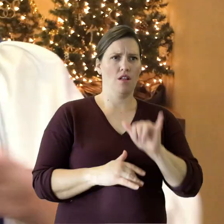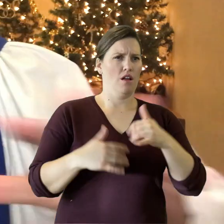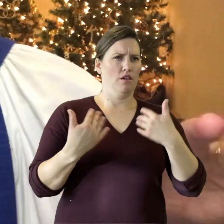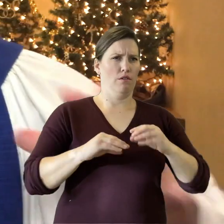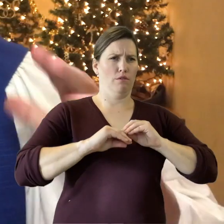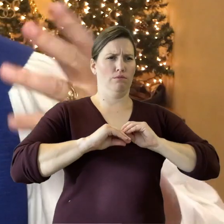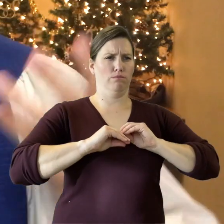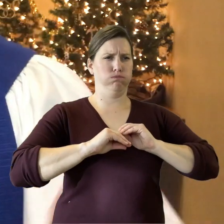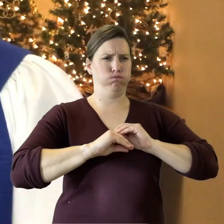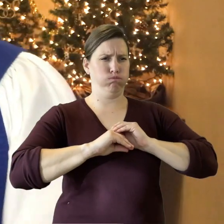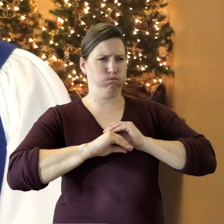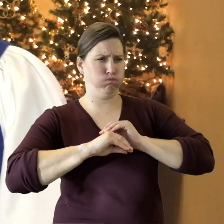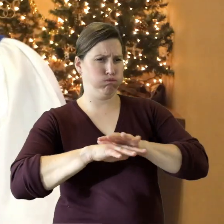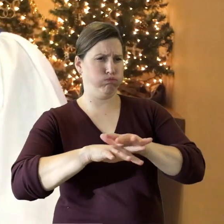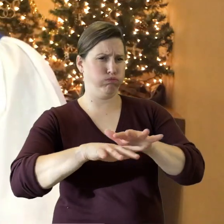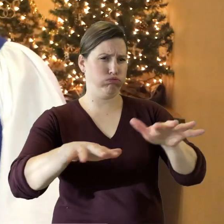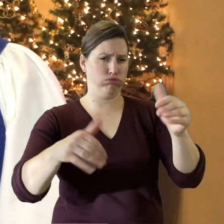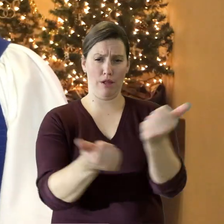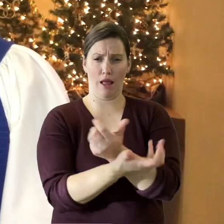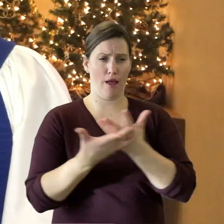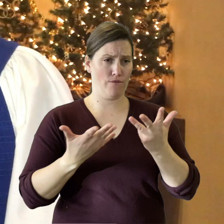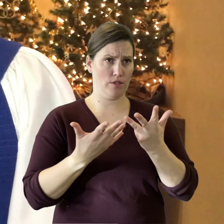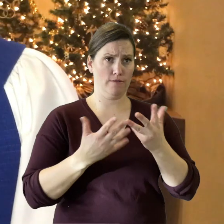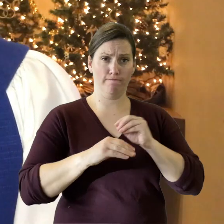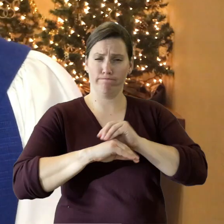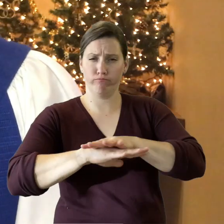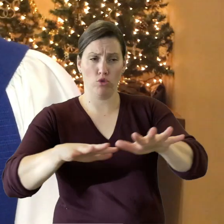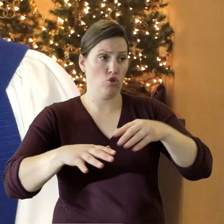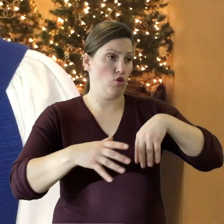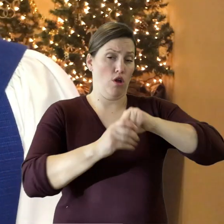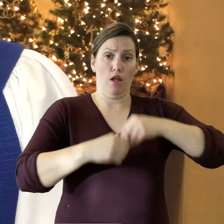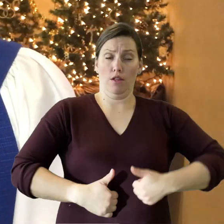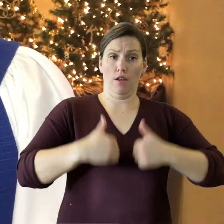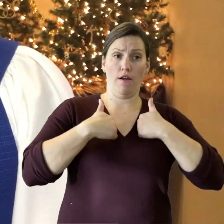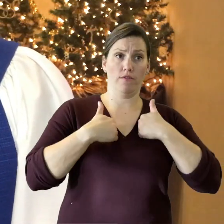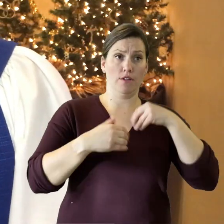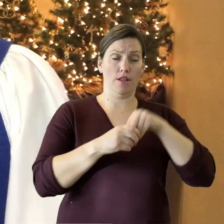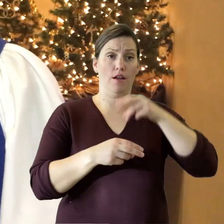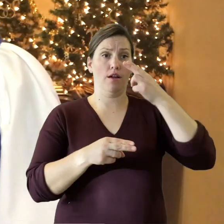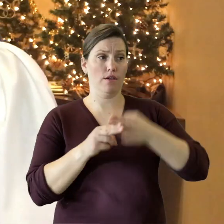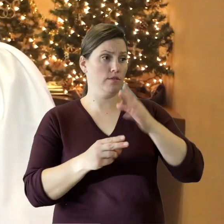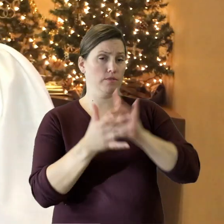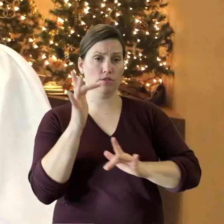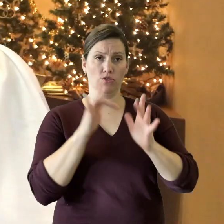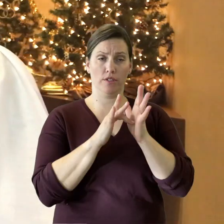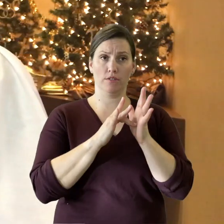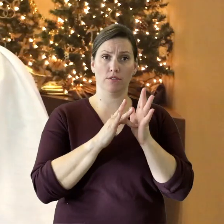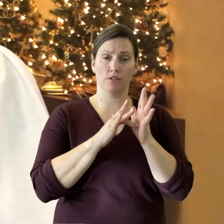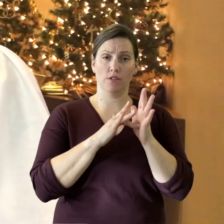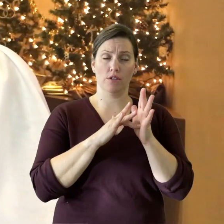it permeates our lives. You live and move and have your being in the name of